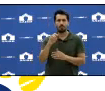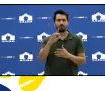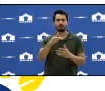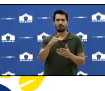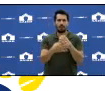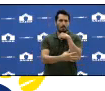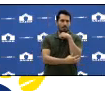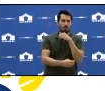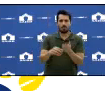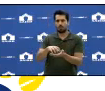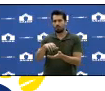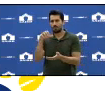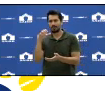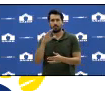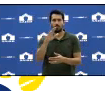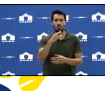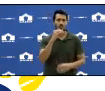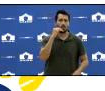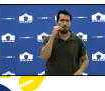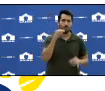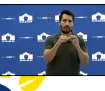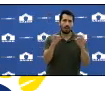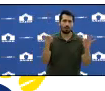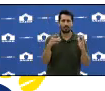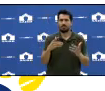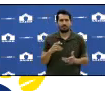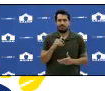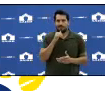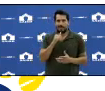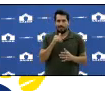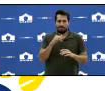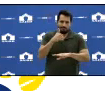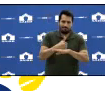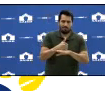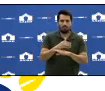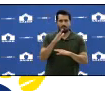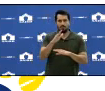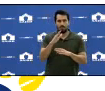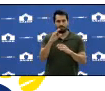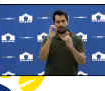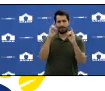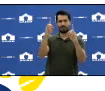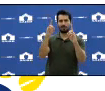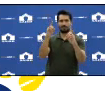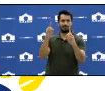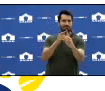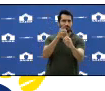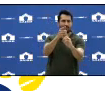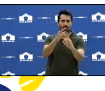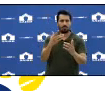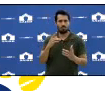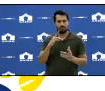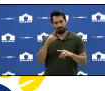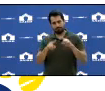socioeconomic status, your home language does not determine your educational destiny. So for everybody who's watching